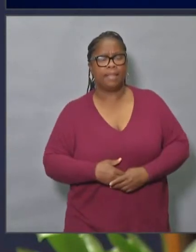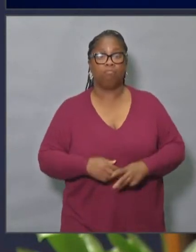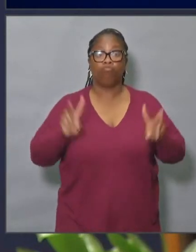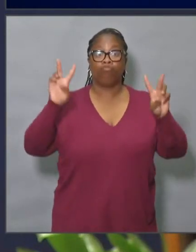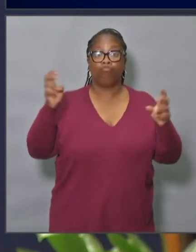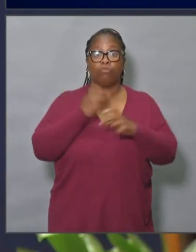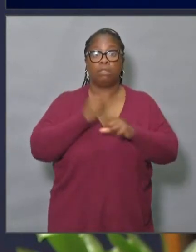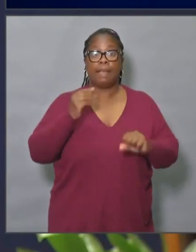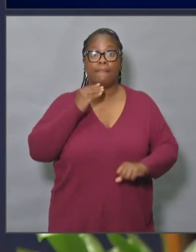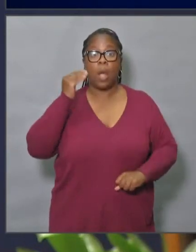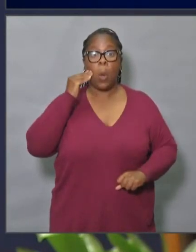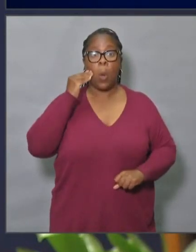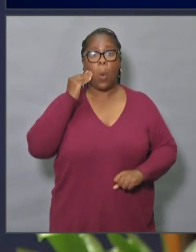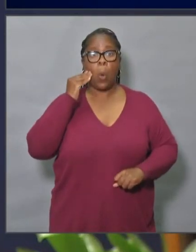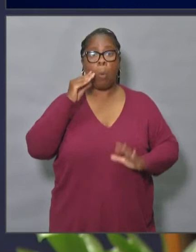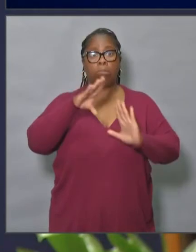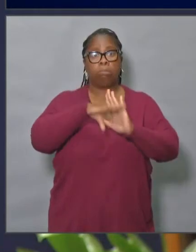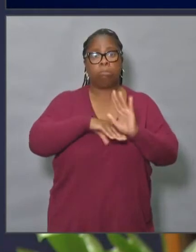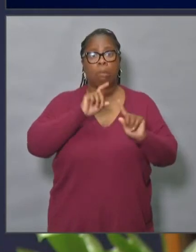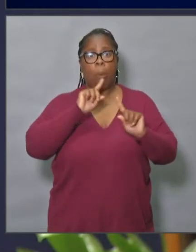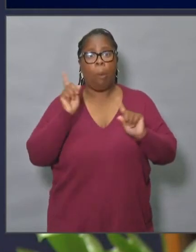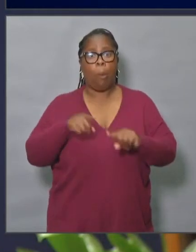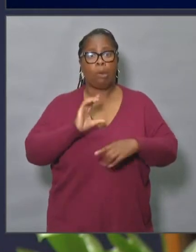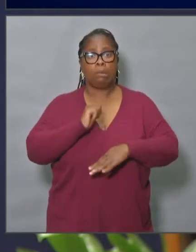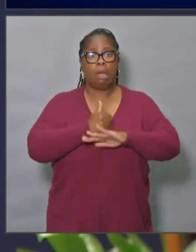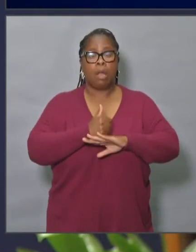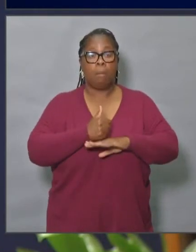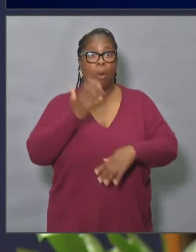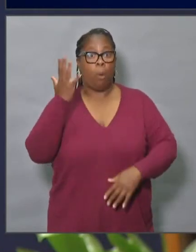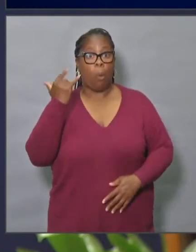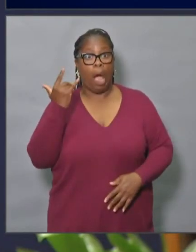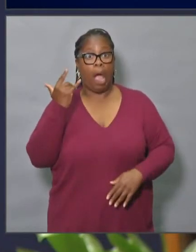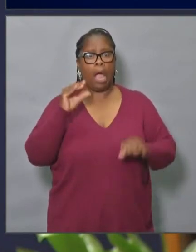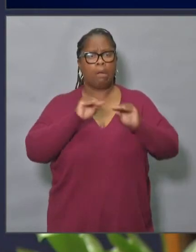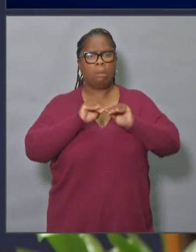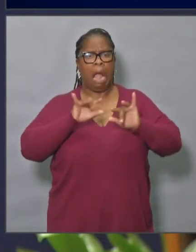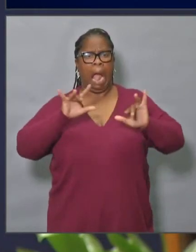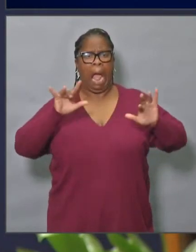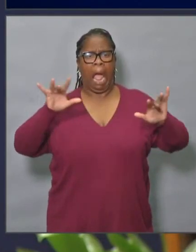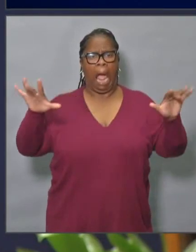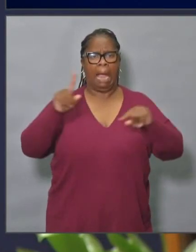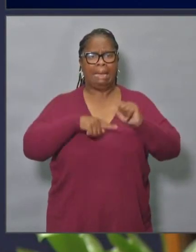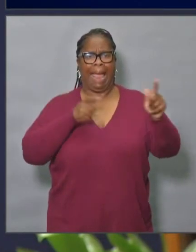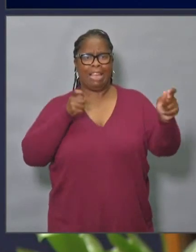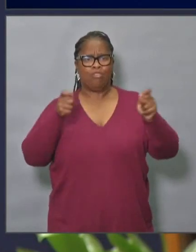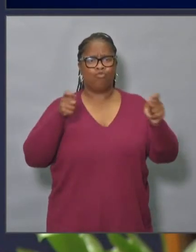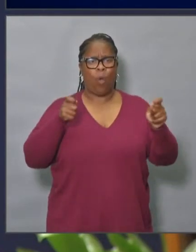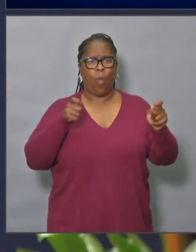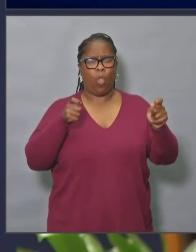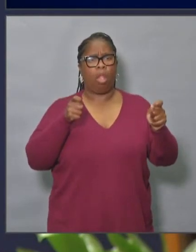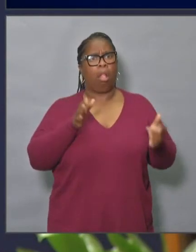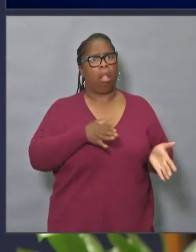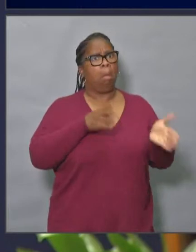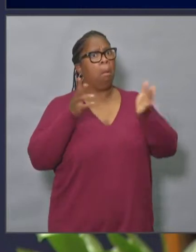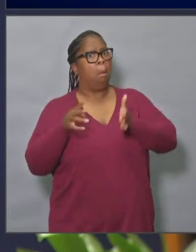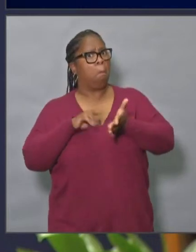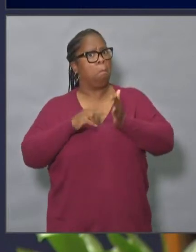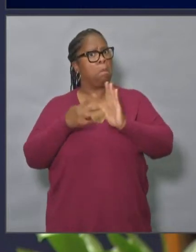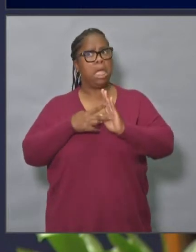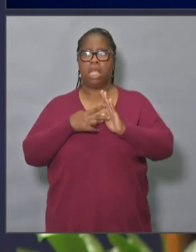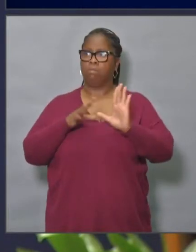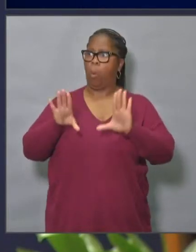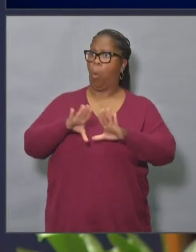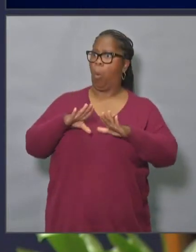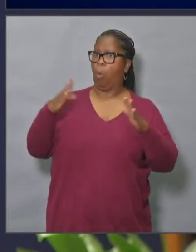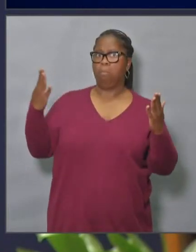was put in place when the spread was out of control. So now that as we're starting to move to reopening and recovery, it must mean